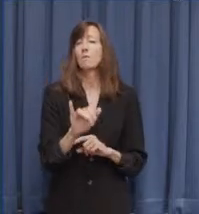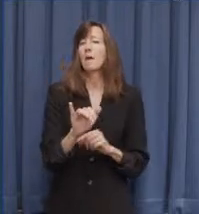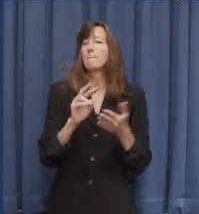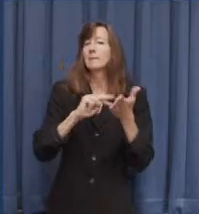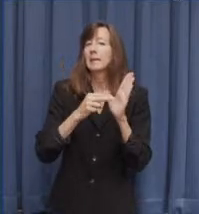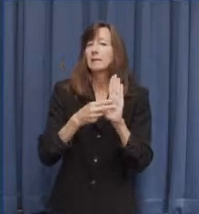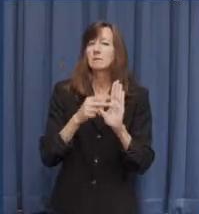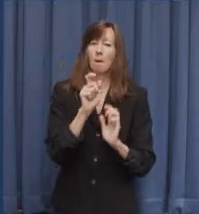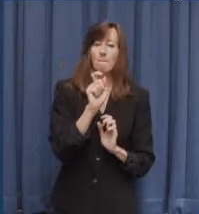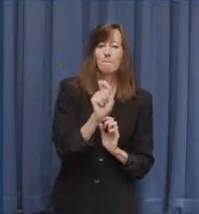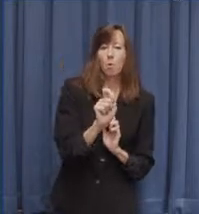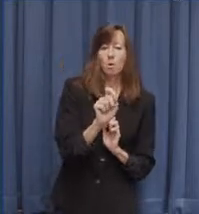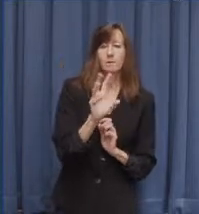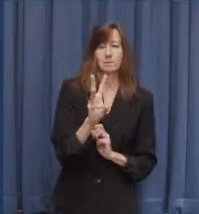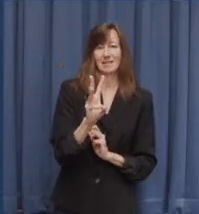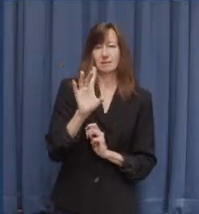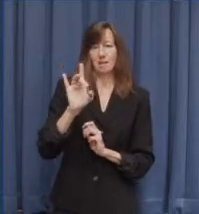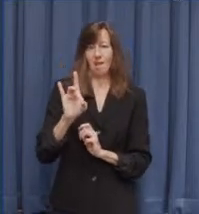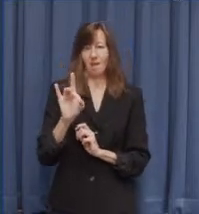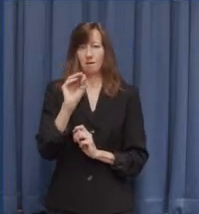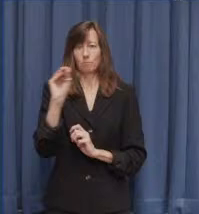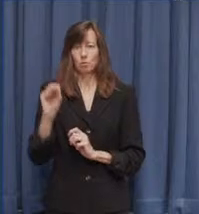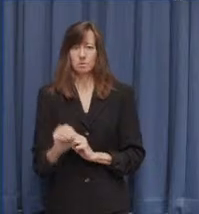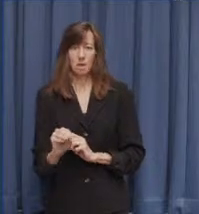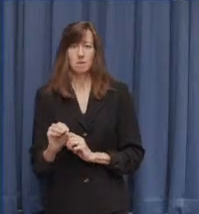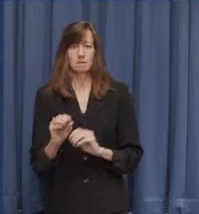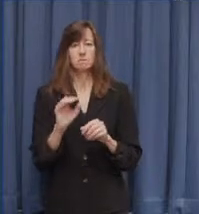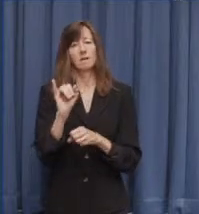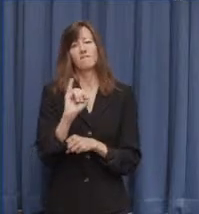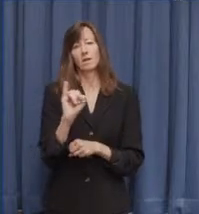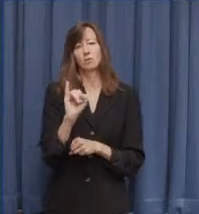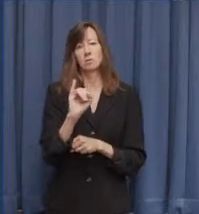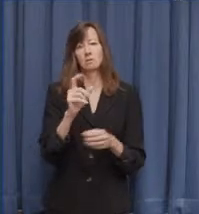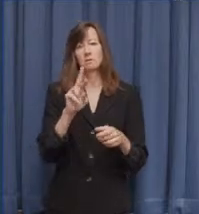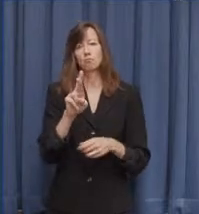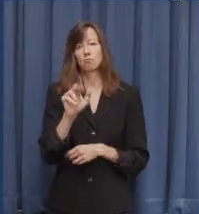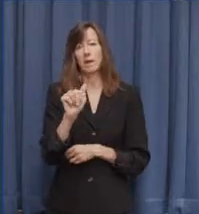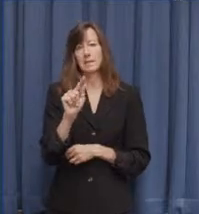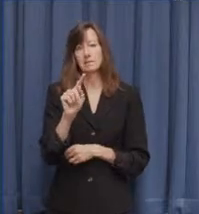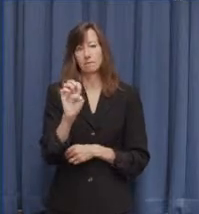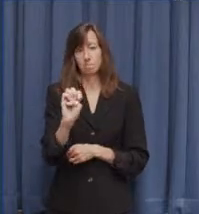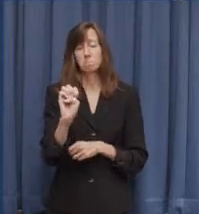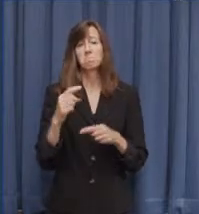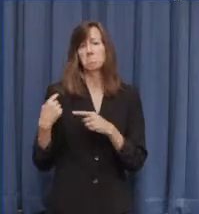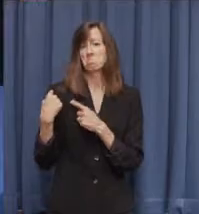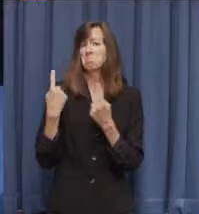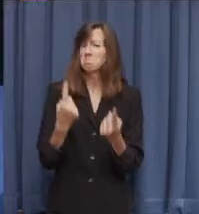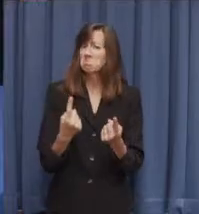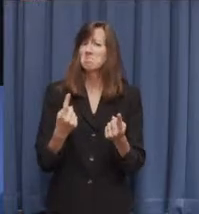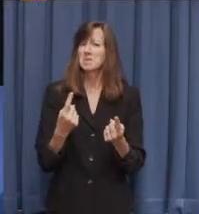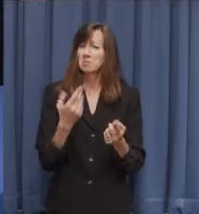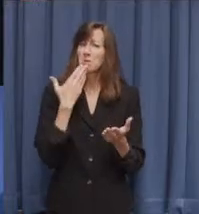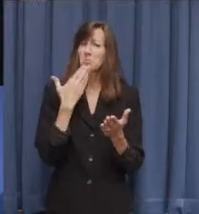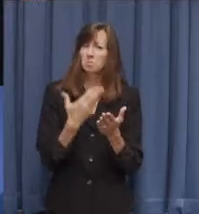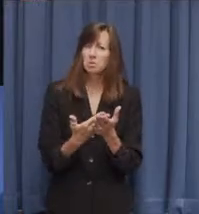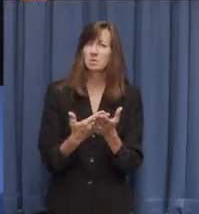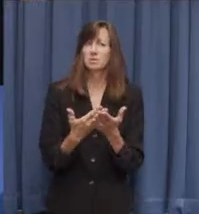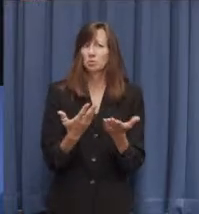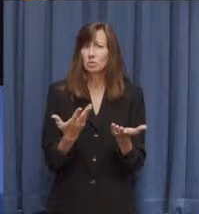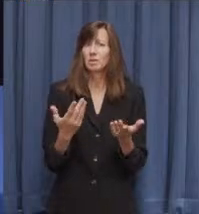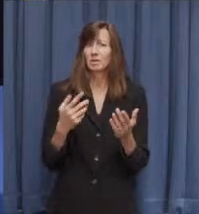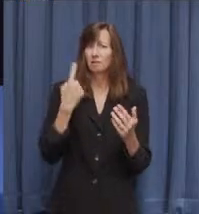0.68% infection rate. That is much more consistent with where we had been for the last few weeks, and that's